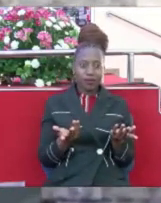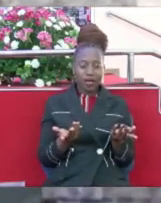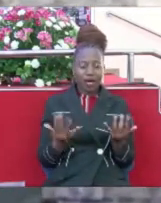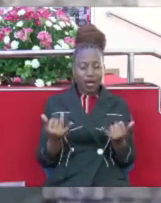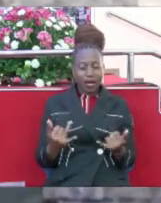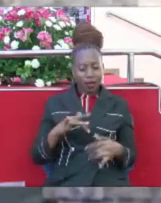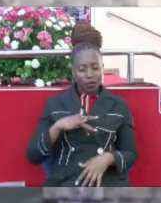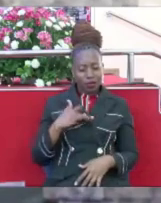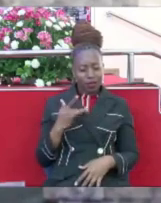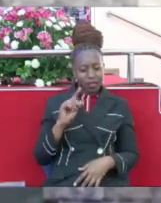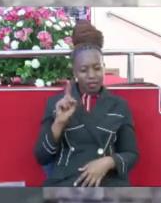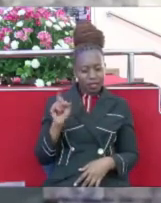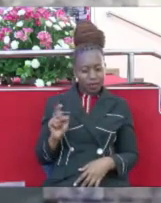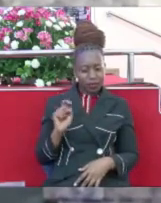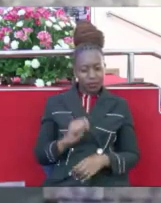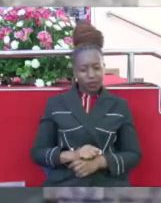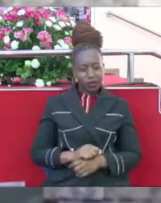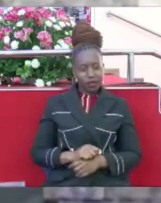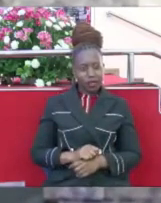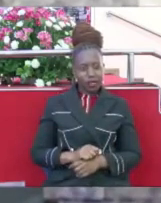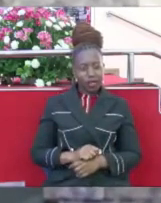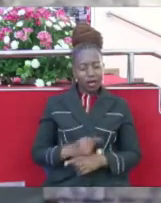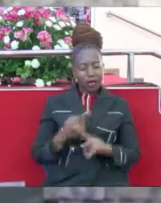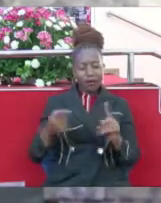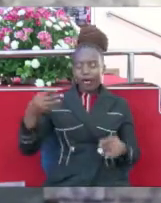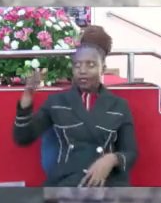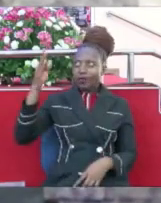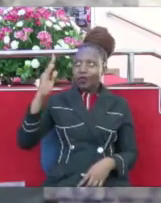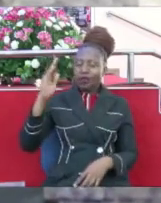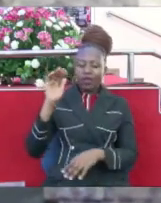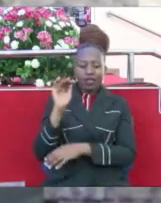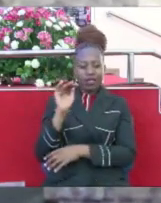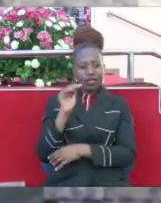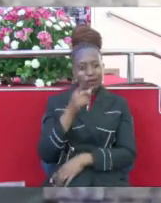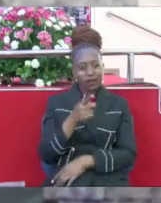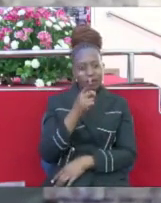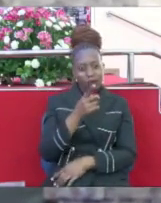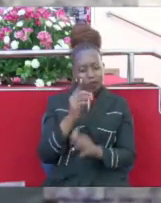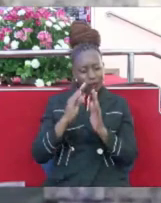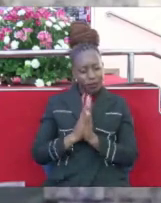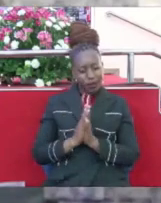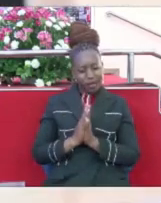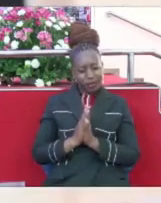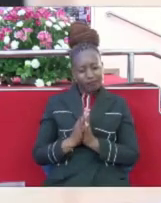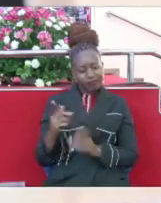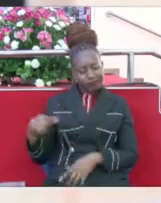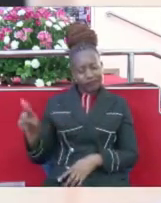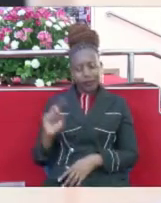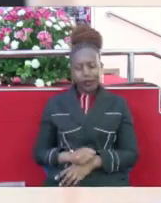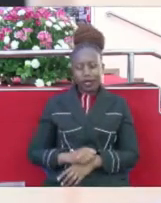here that is asking you, did you pray? Tick. Did you read the word of God?